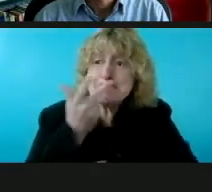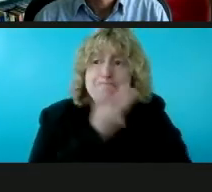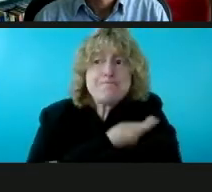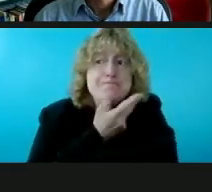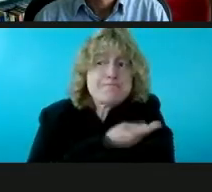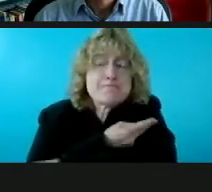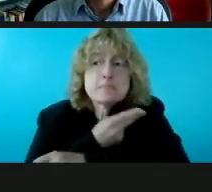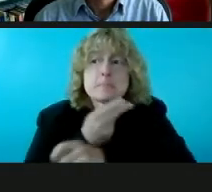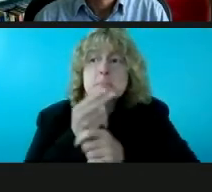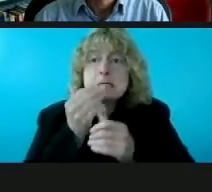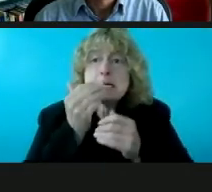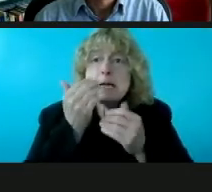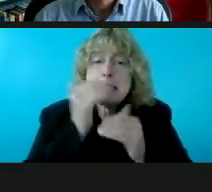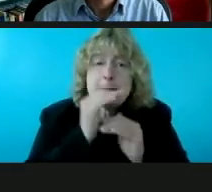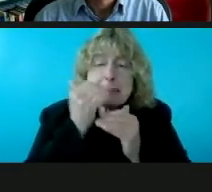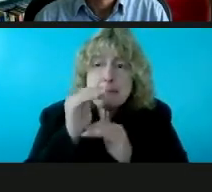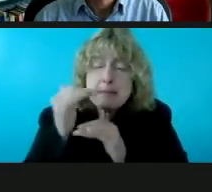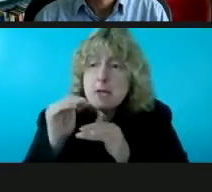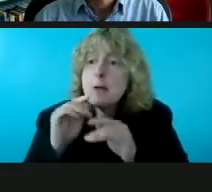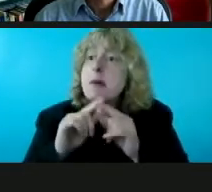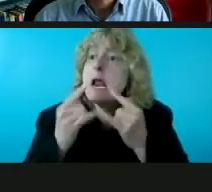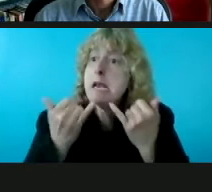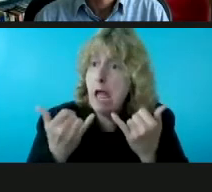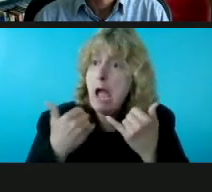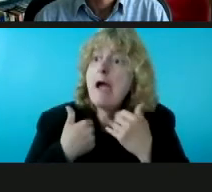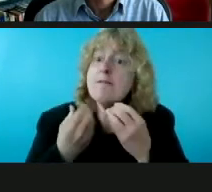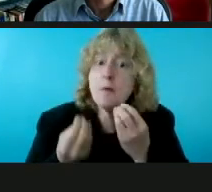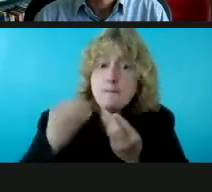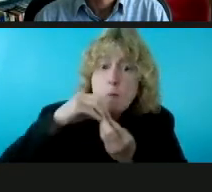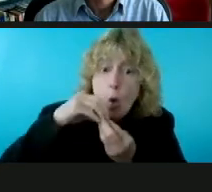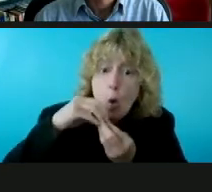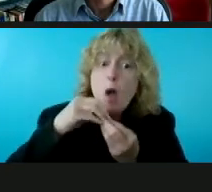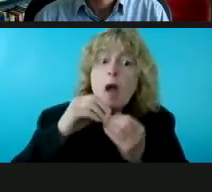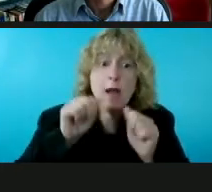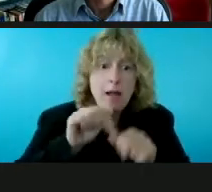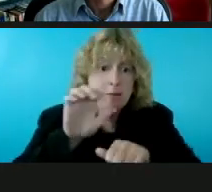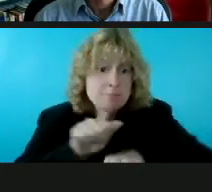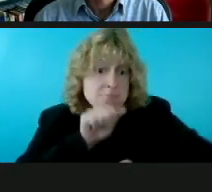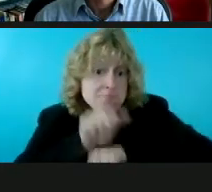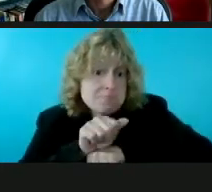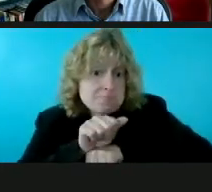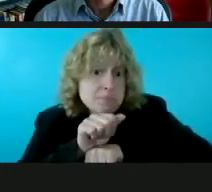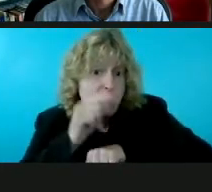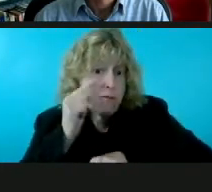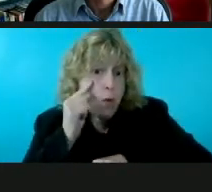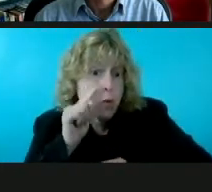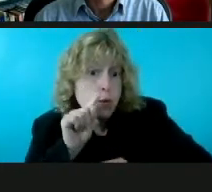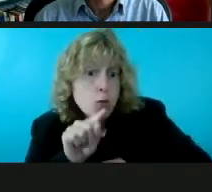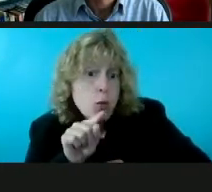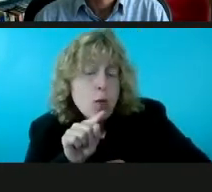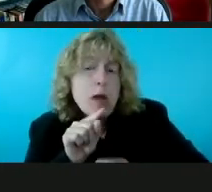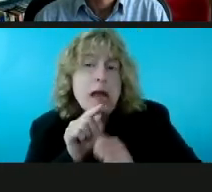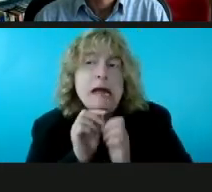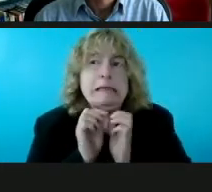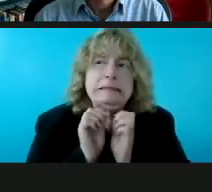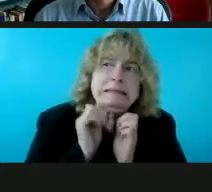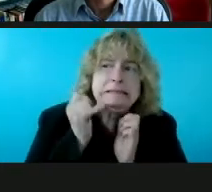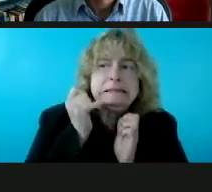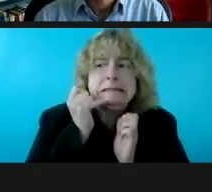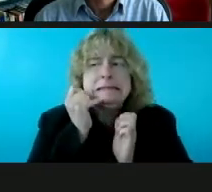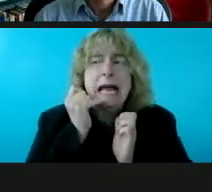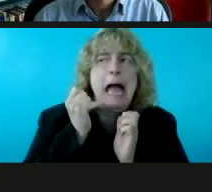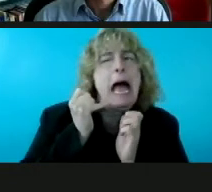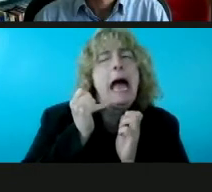and we reserved one for you. Can we set up an appointment for you? Yeah, you know, I'm really not interested in getting the